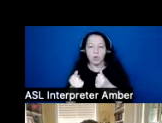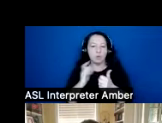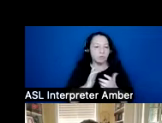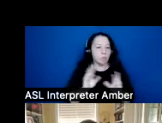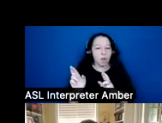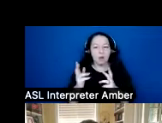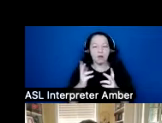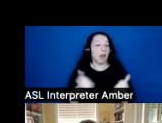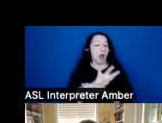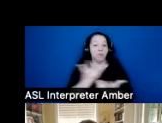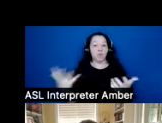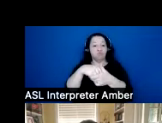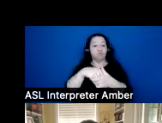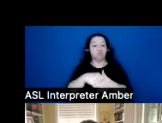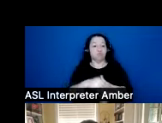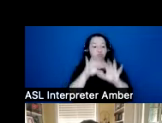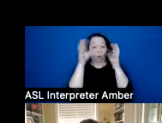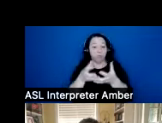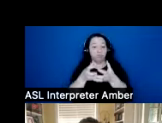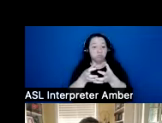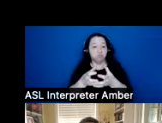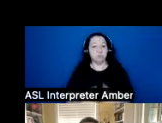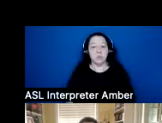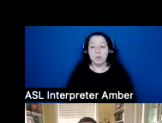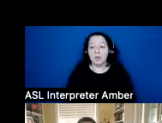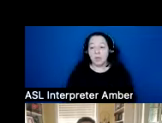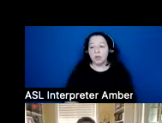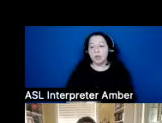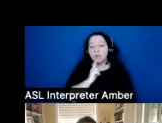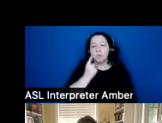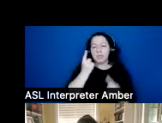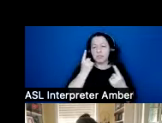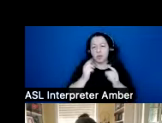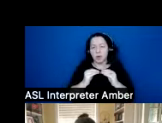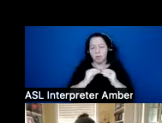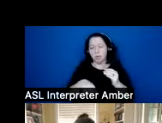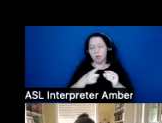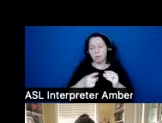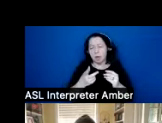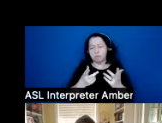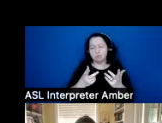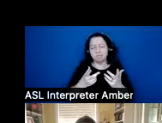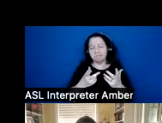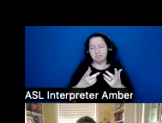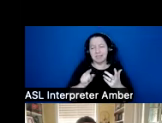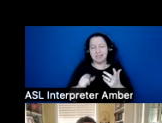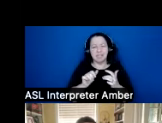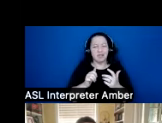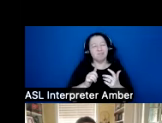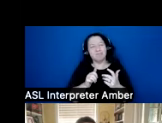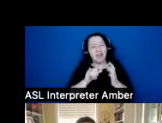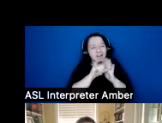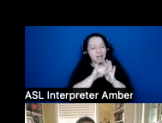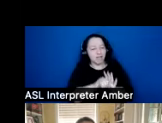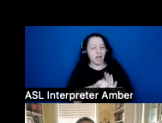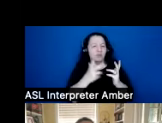the things. So, thinking a little bit more, right, about this sort of how we're identifying and defining